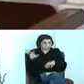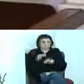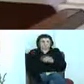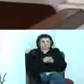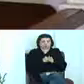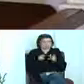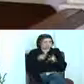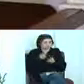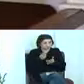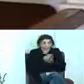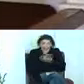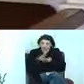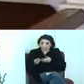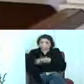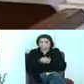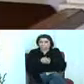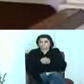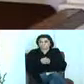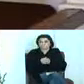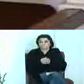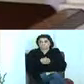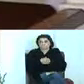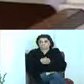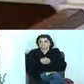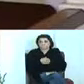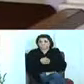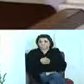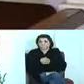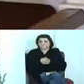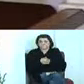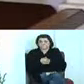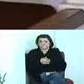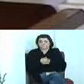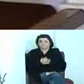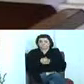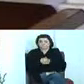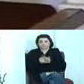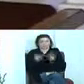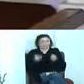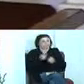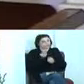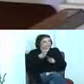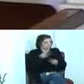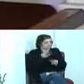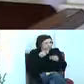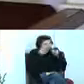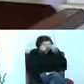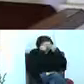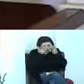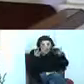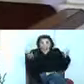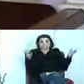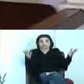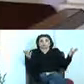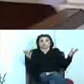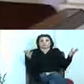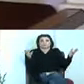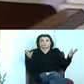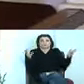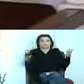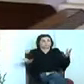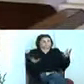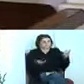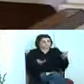wholeness. To wholeness. He wants you to get that message out. That